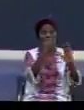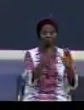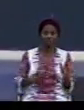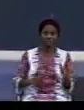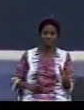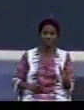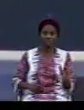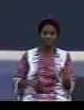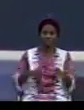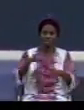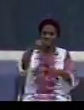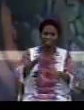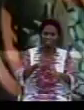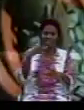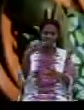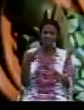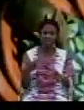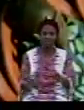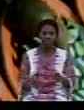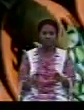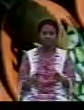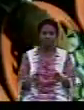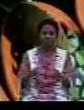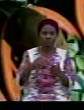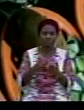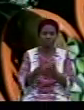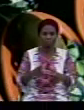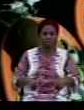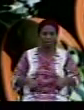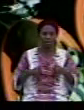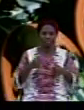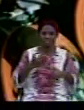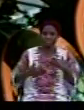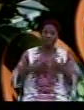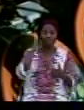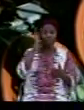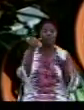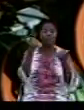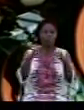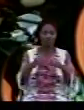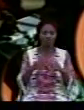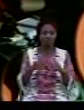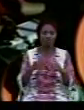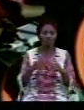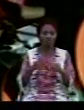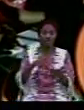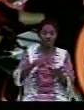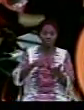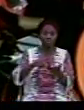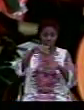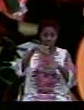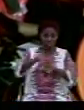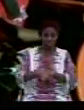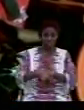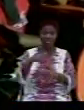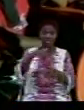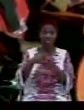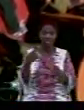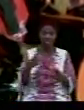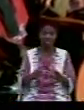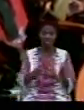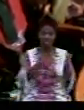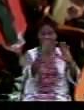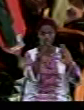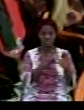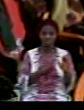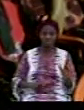of refreshing will come tonight from the presence of the Lord. The times of renewal will